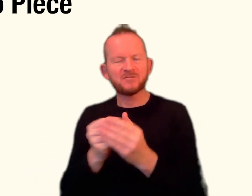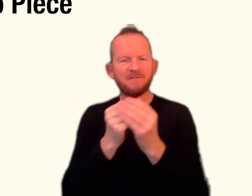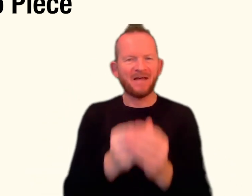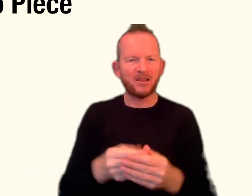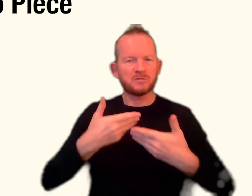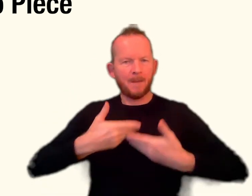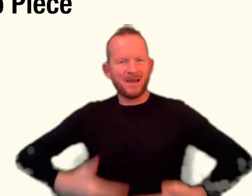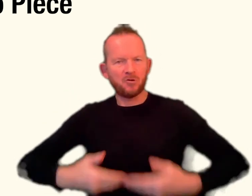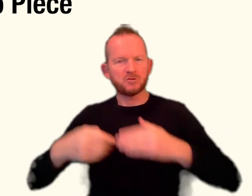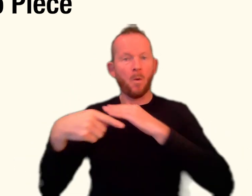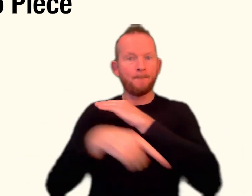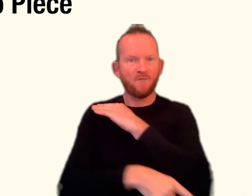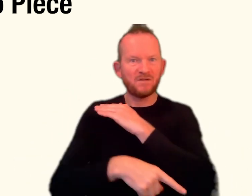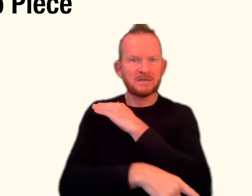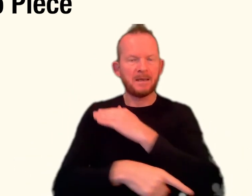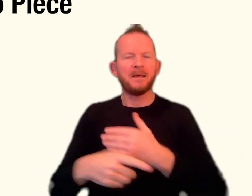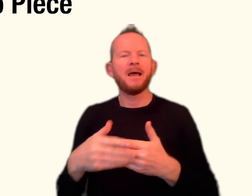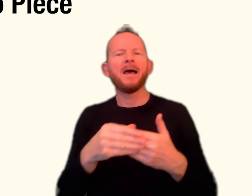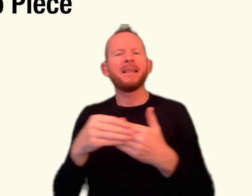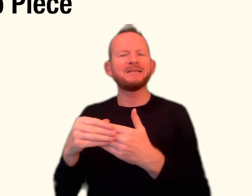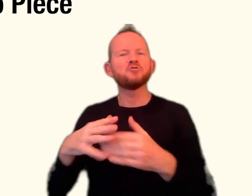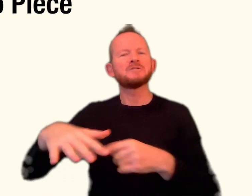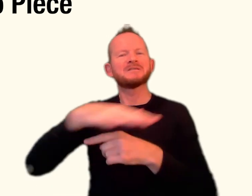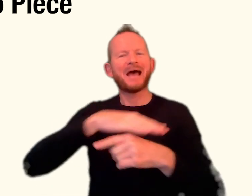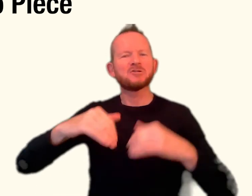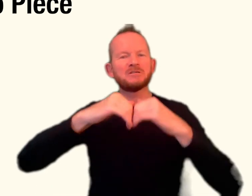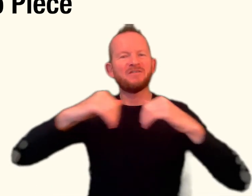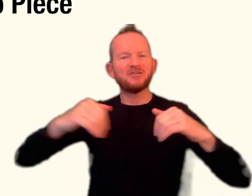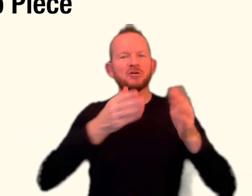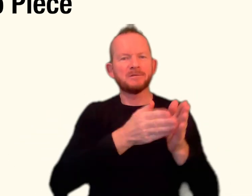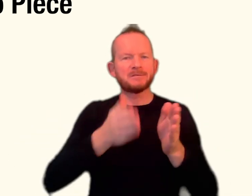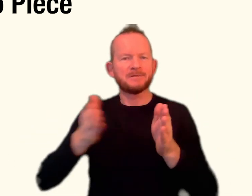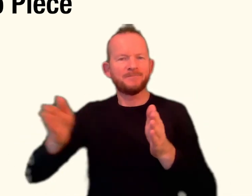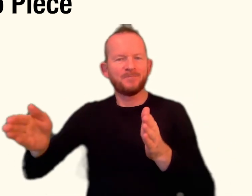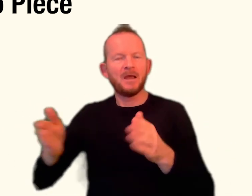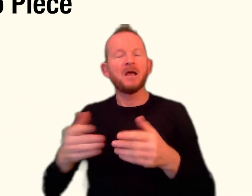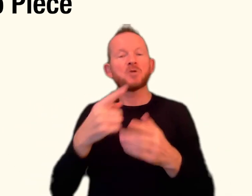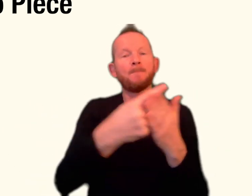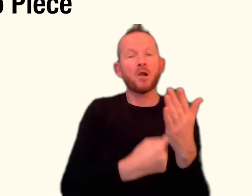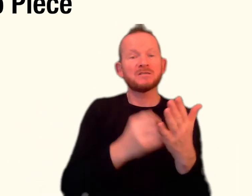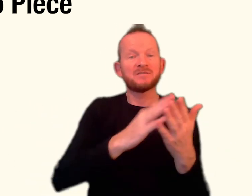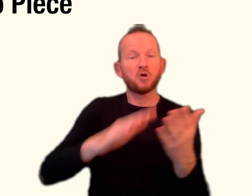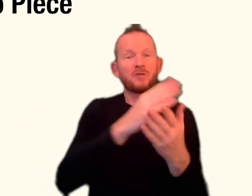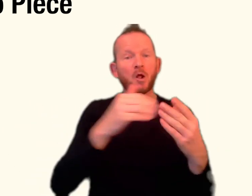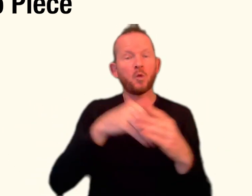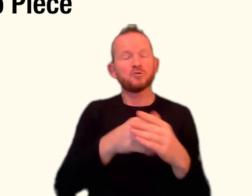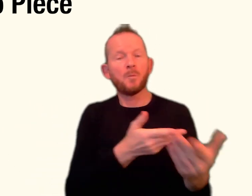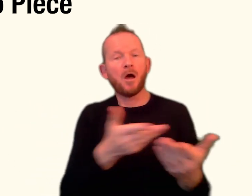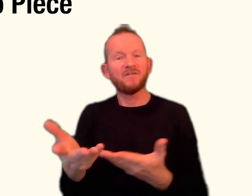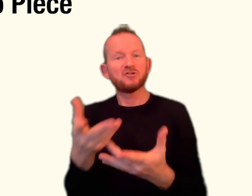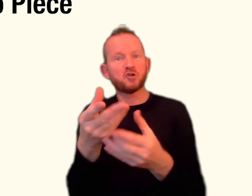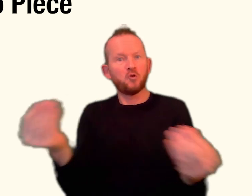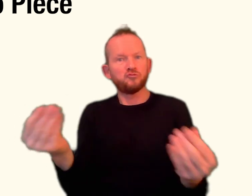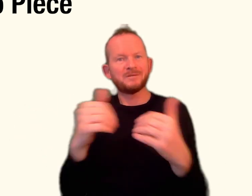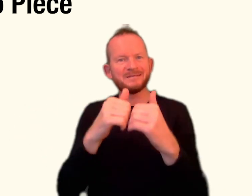or poverty, leading to societal divisions. Therefore, policies of social inclusion were offered as a solution to separation